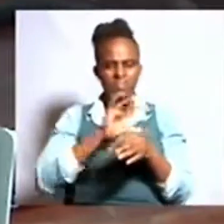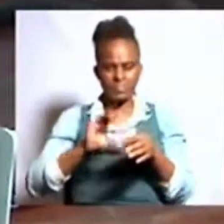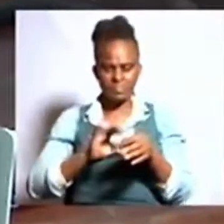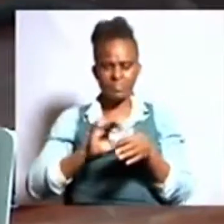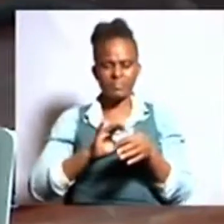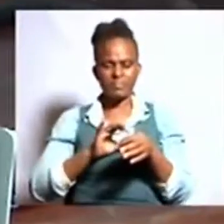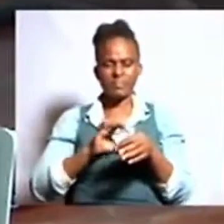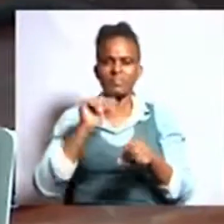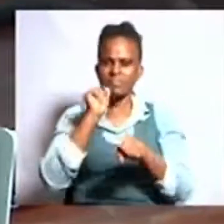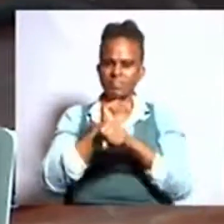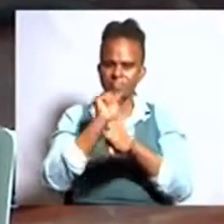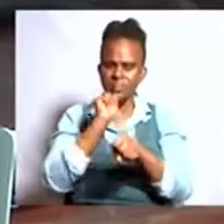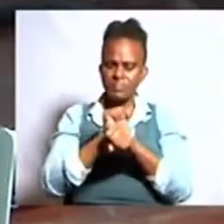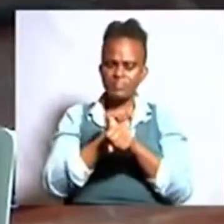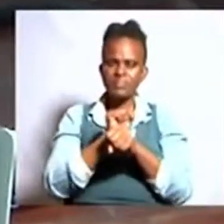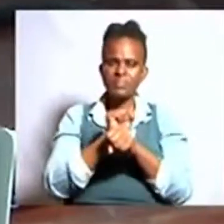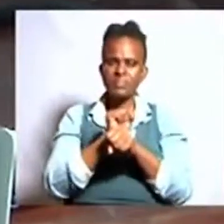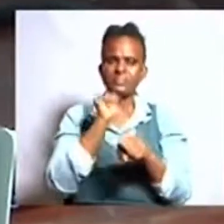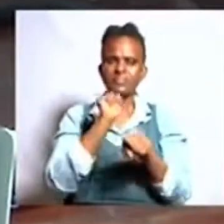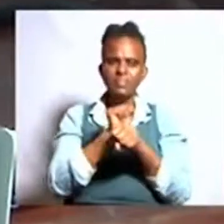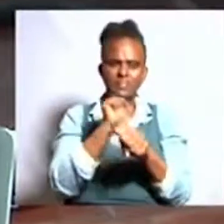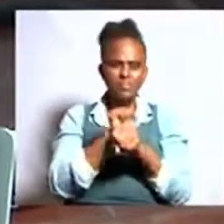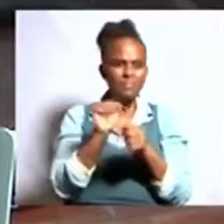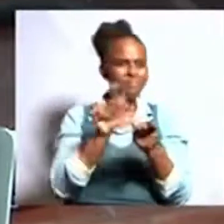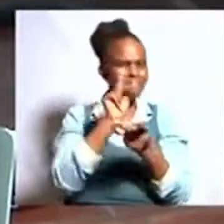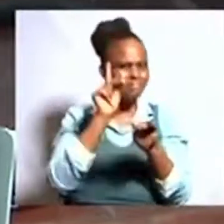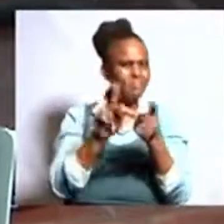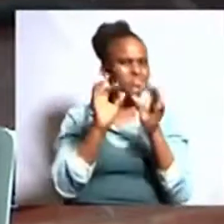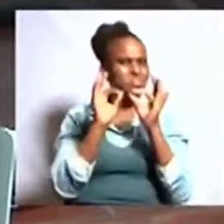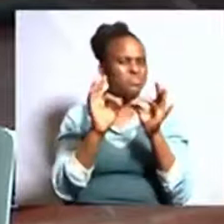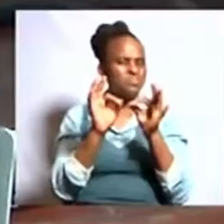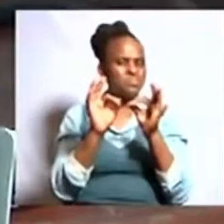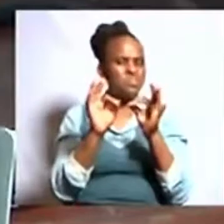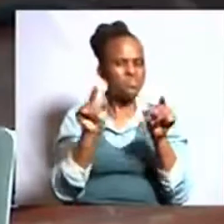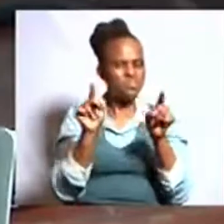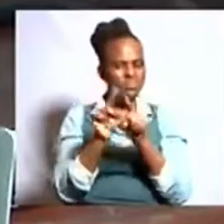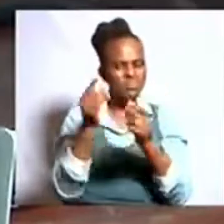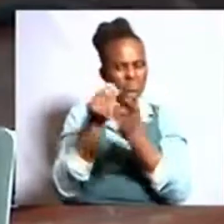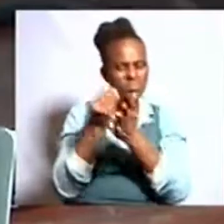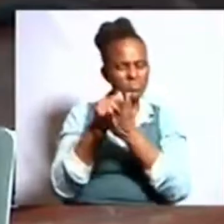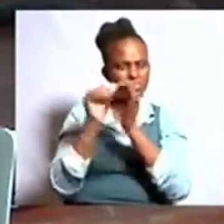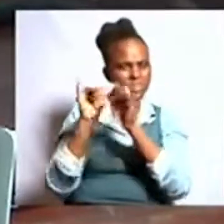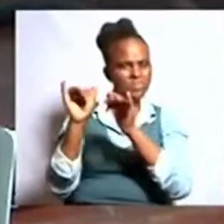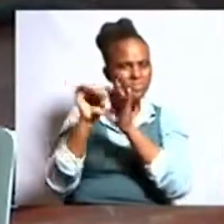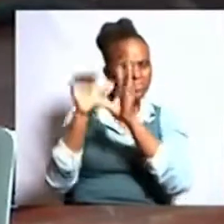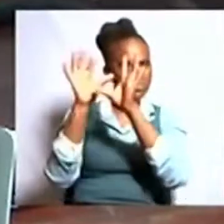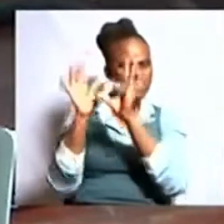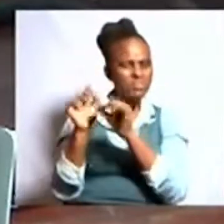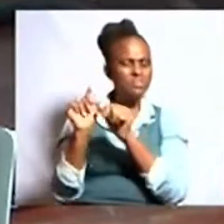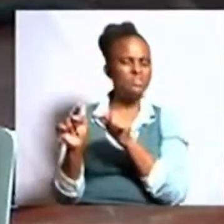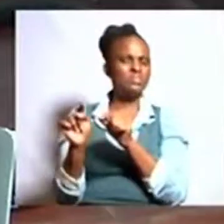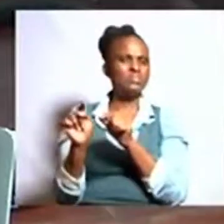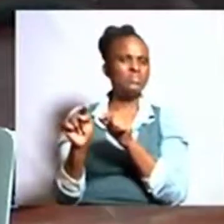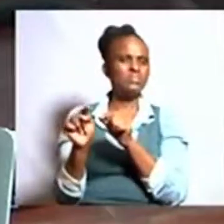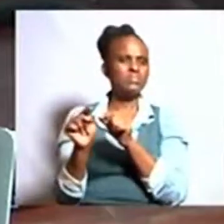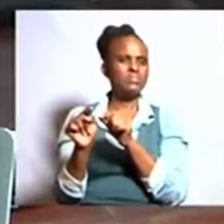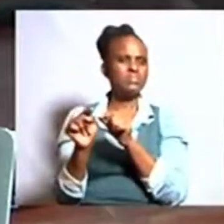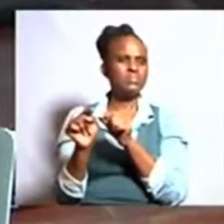not executed the function, and so the money remains in the account.